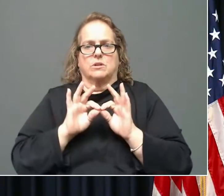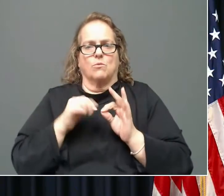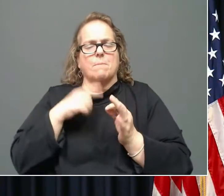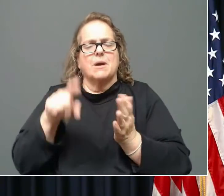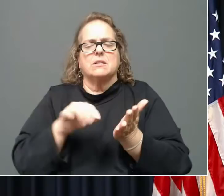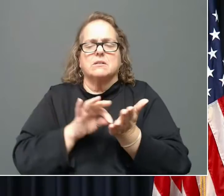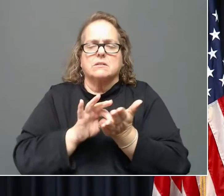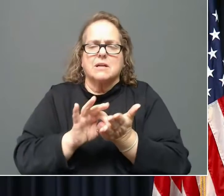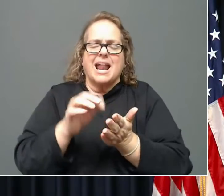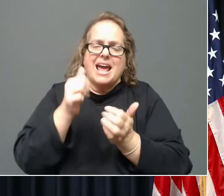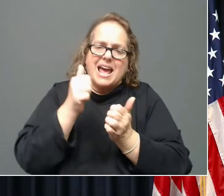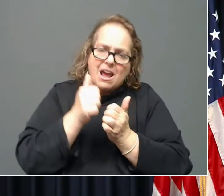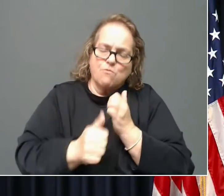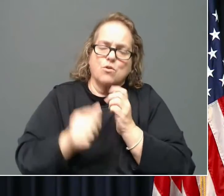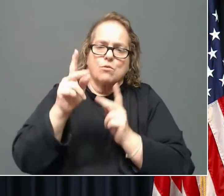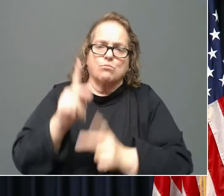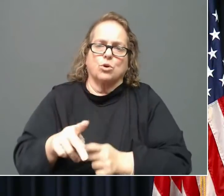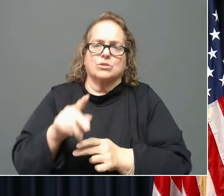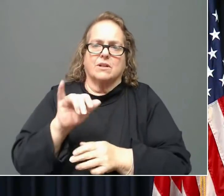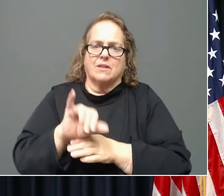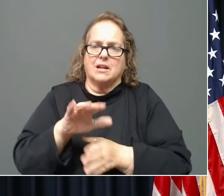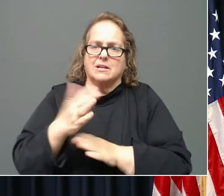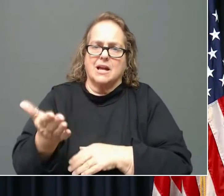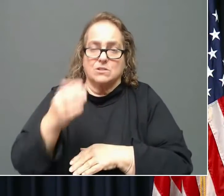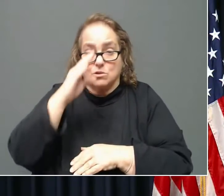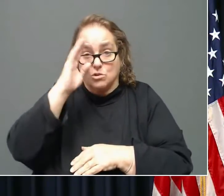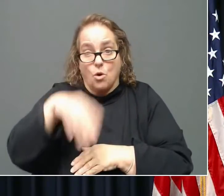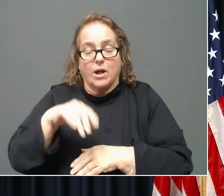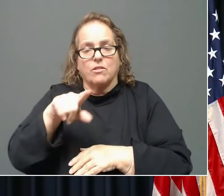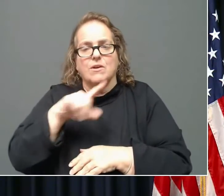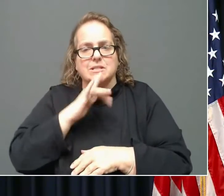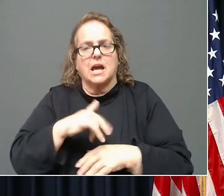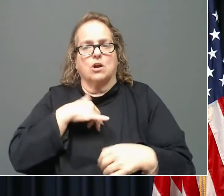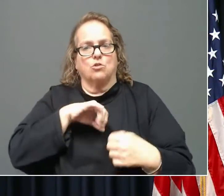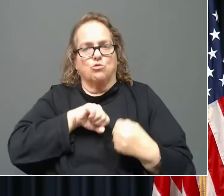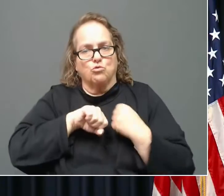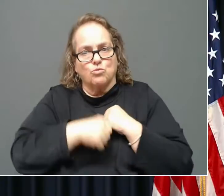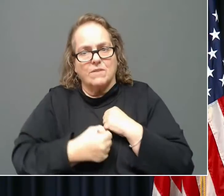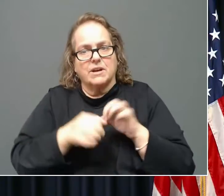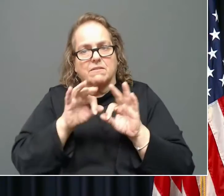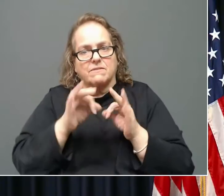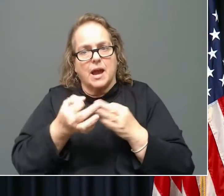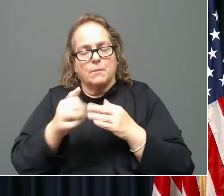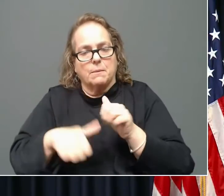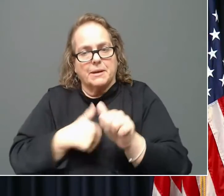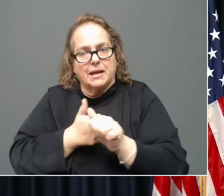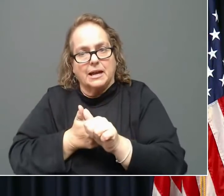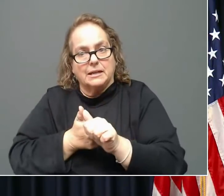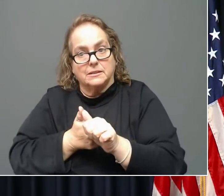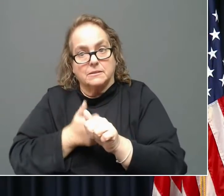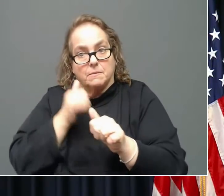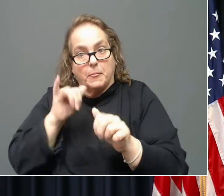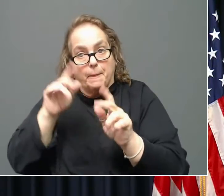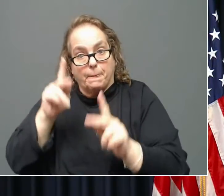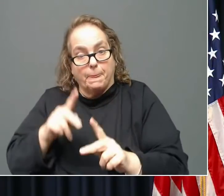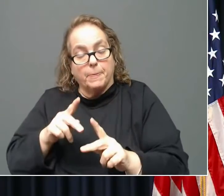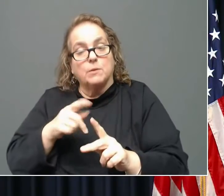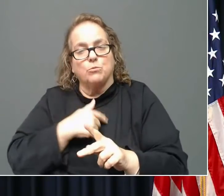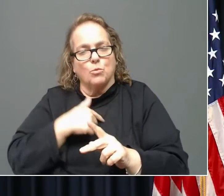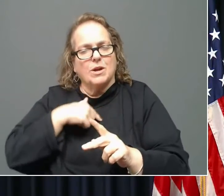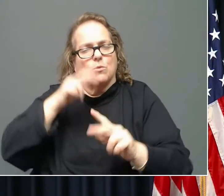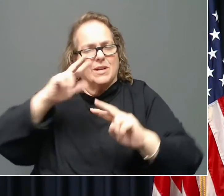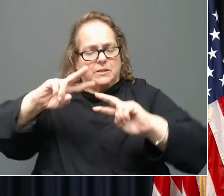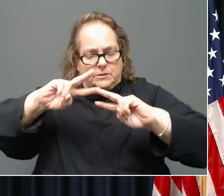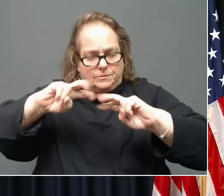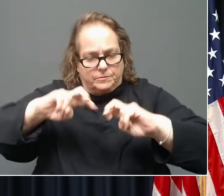is a grieving family behind it. So we're taking a deep dive. We're going to be comparing every death